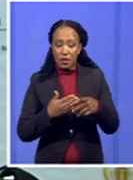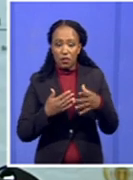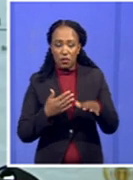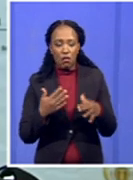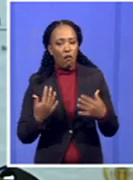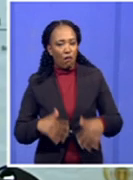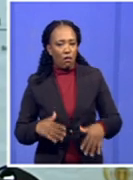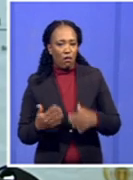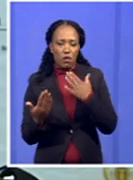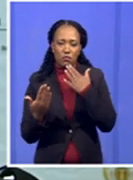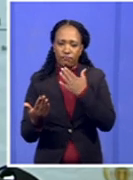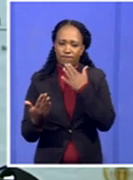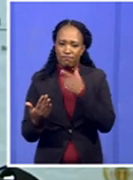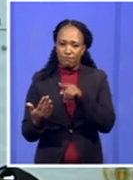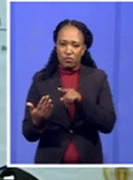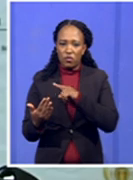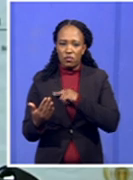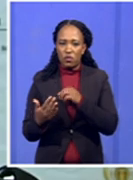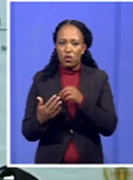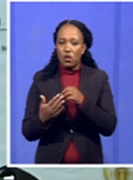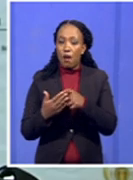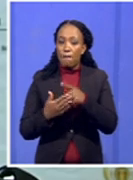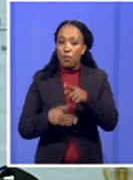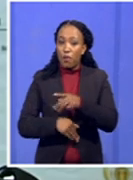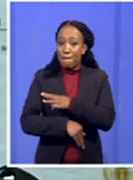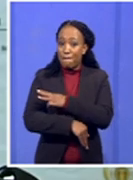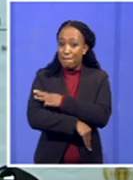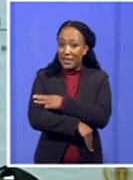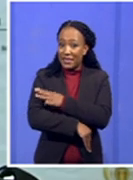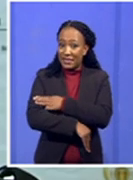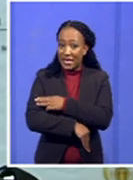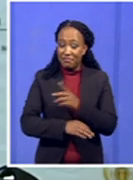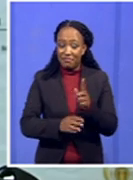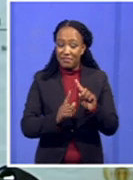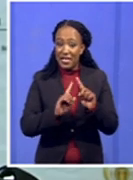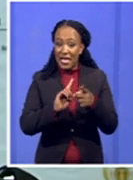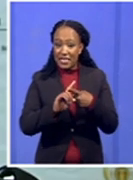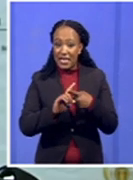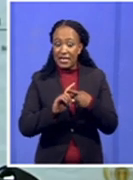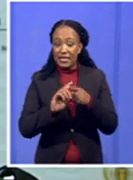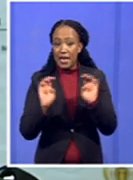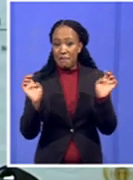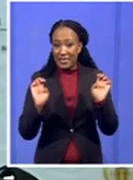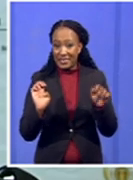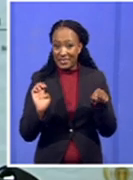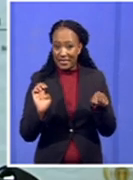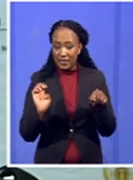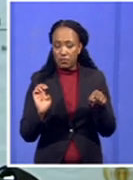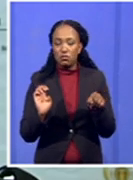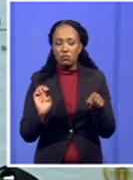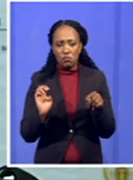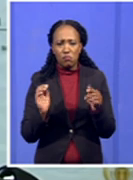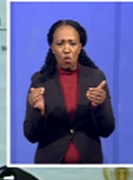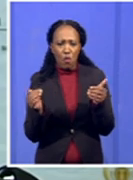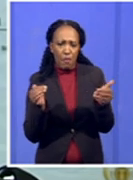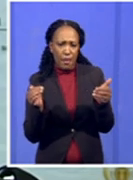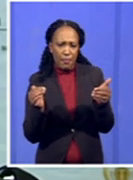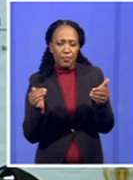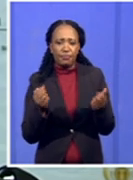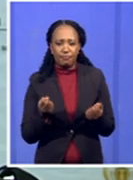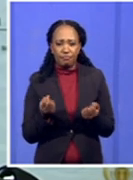because over and above project managing the accident and emergency, they are also providing a service in the area